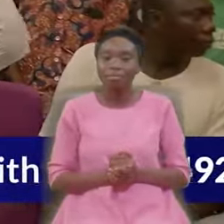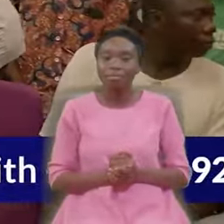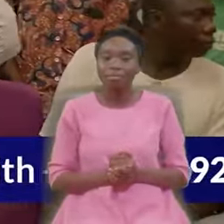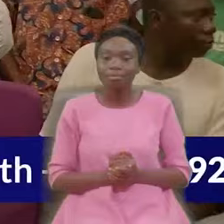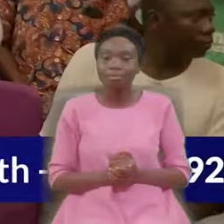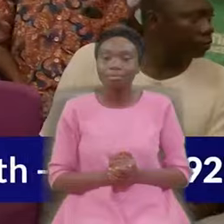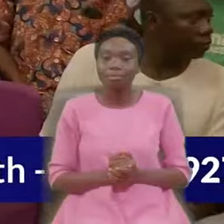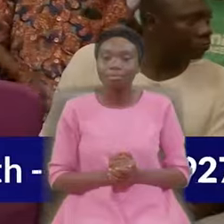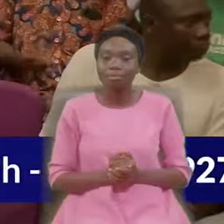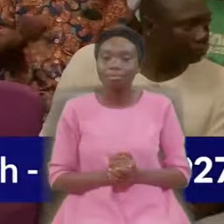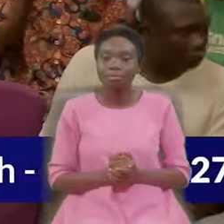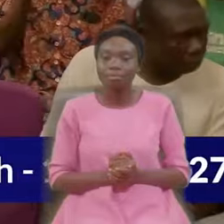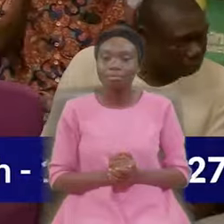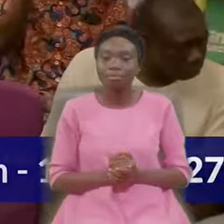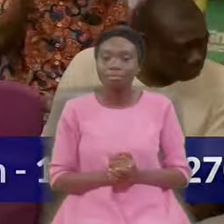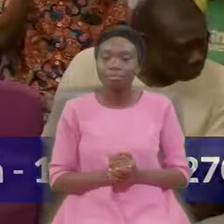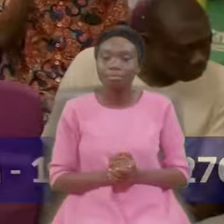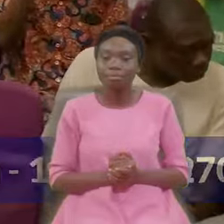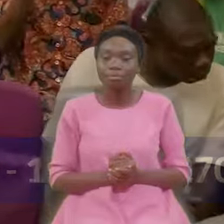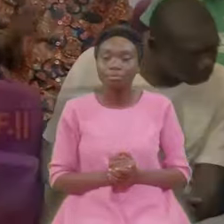Let's drop our offerings.